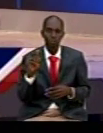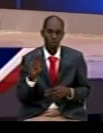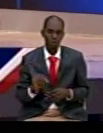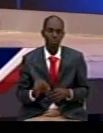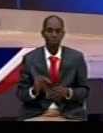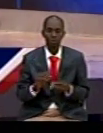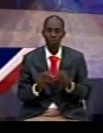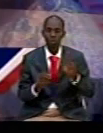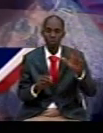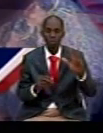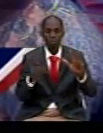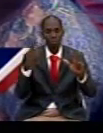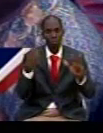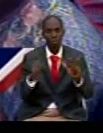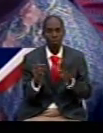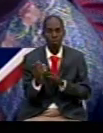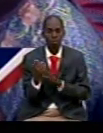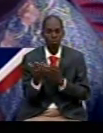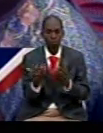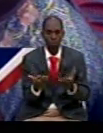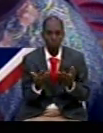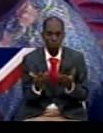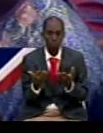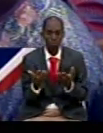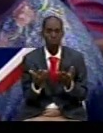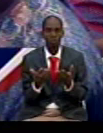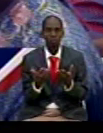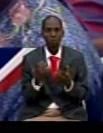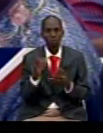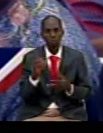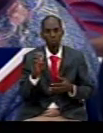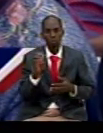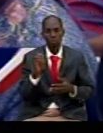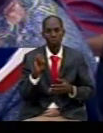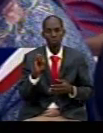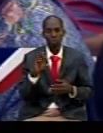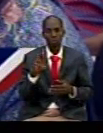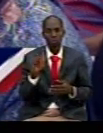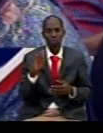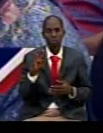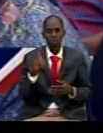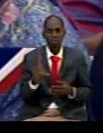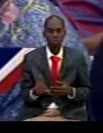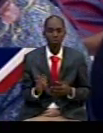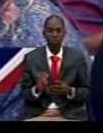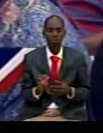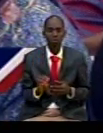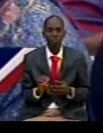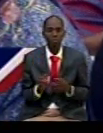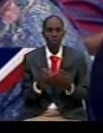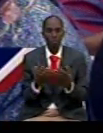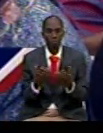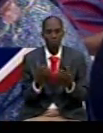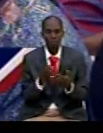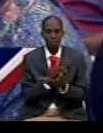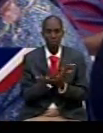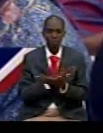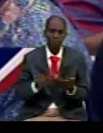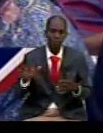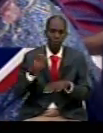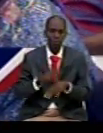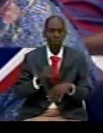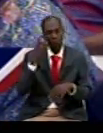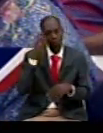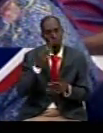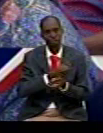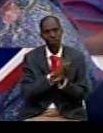desirable divine touch for a transforming renewal. That's the